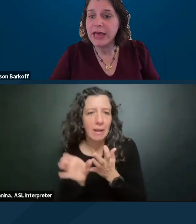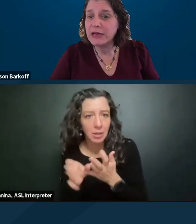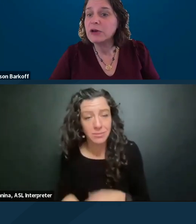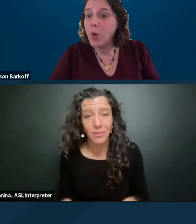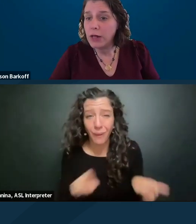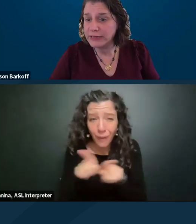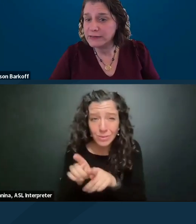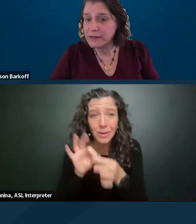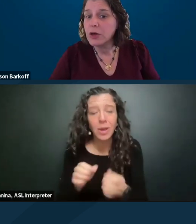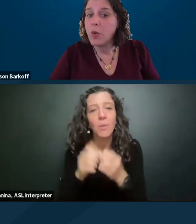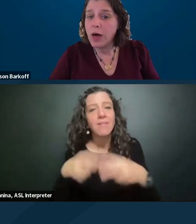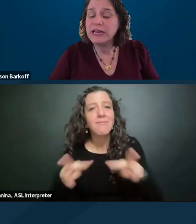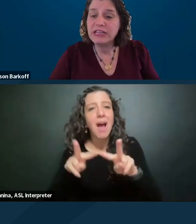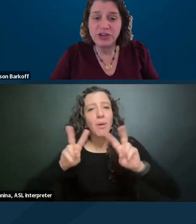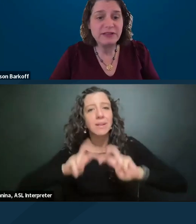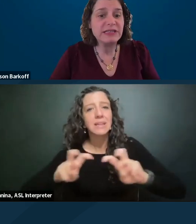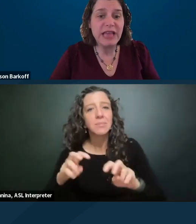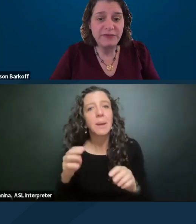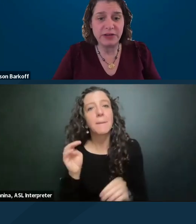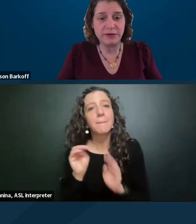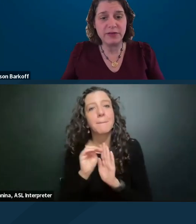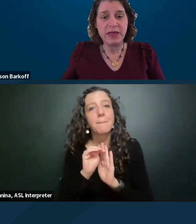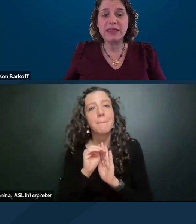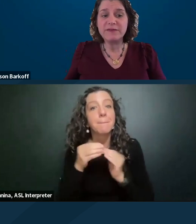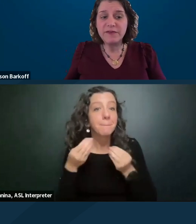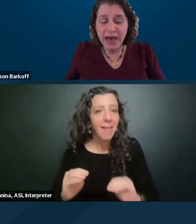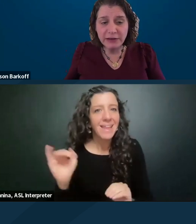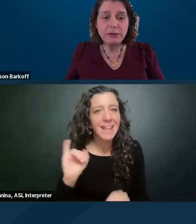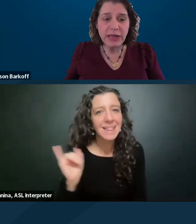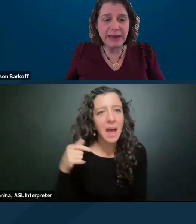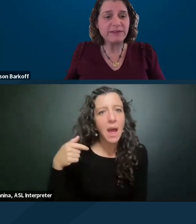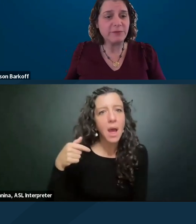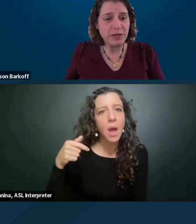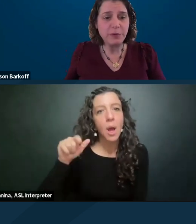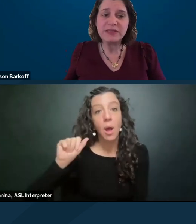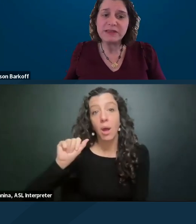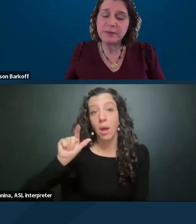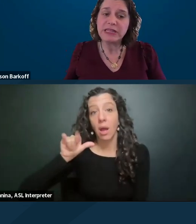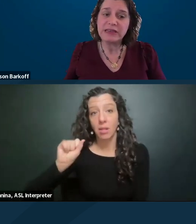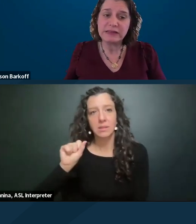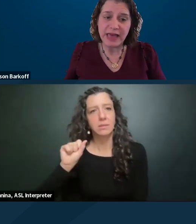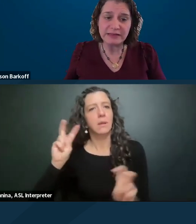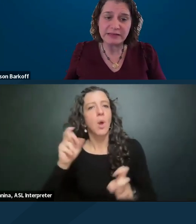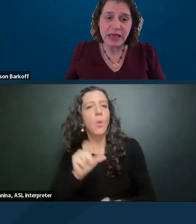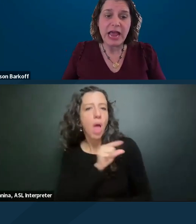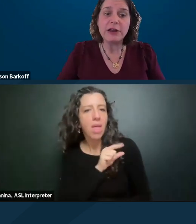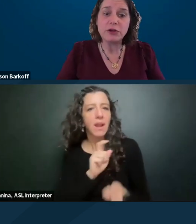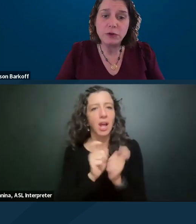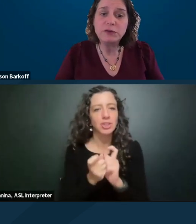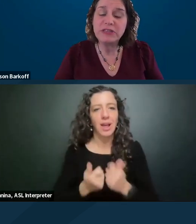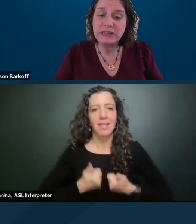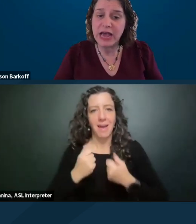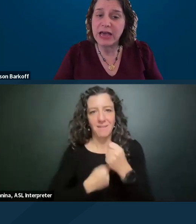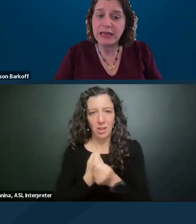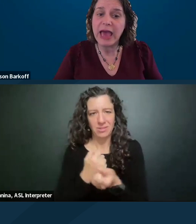measures like QALYs, quality adjusted life years, that value the lives of people with disabilities less and